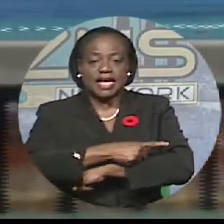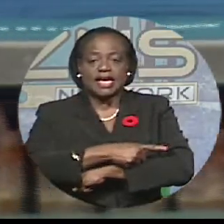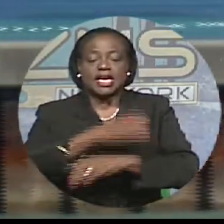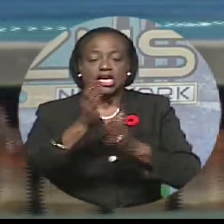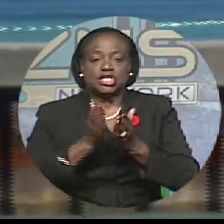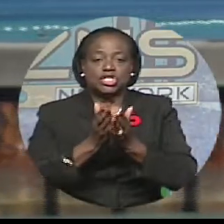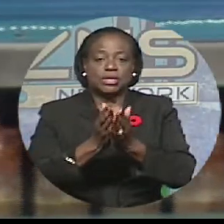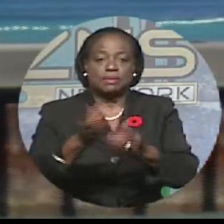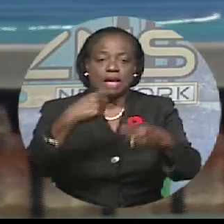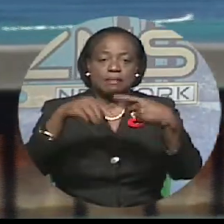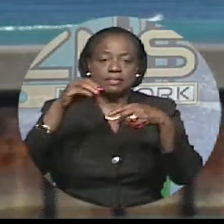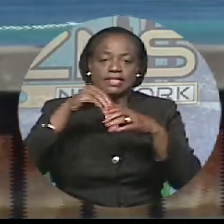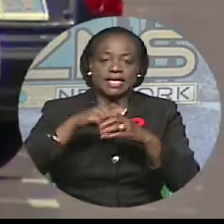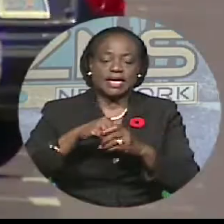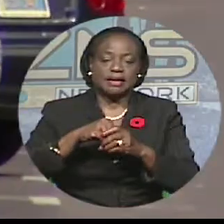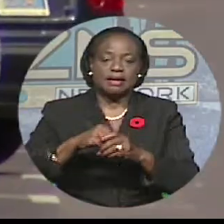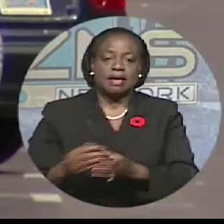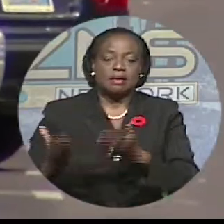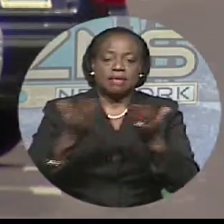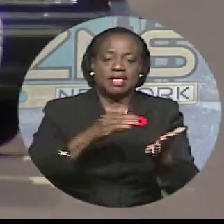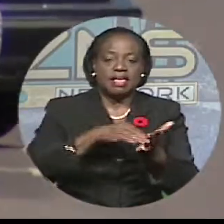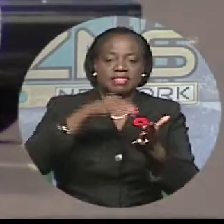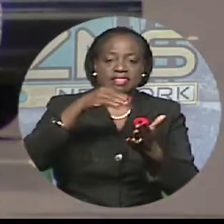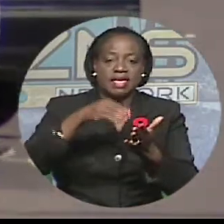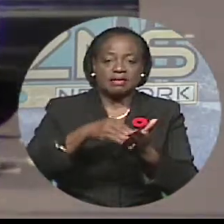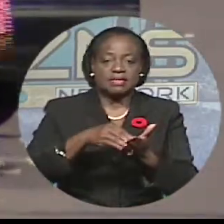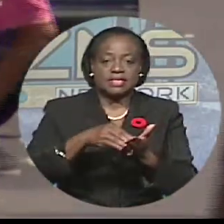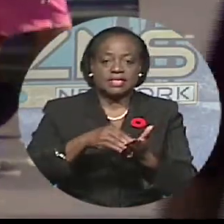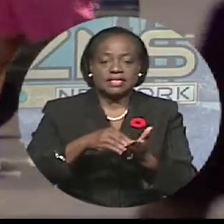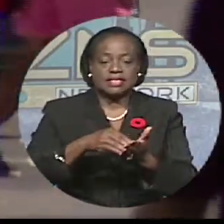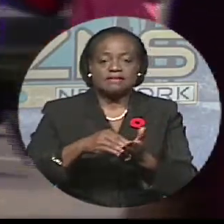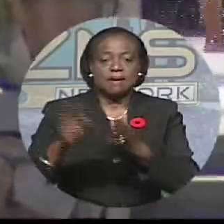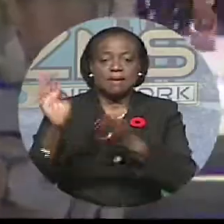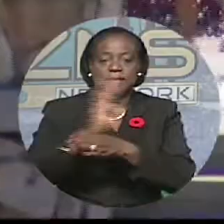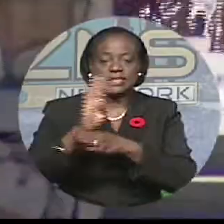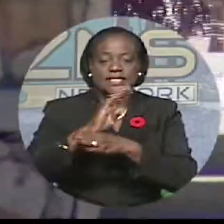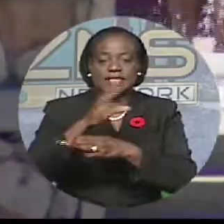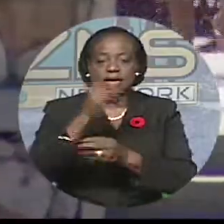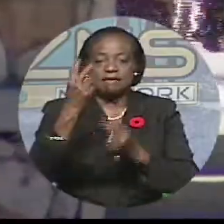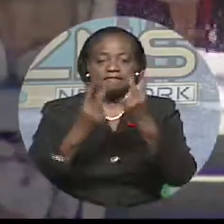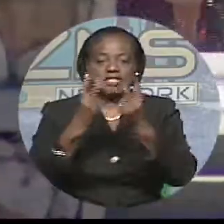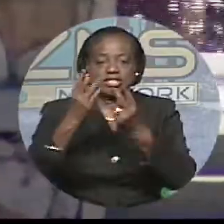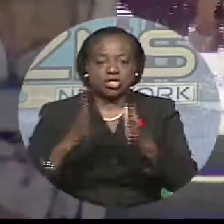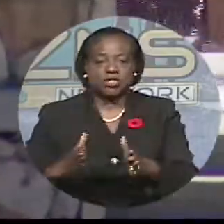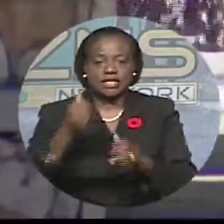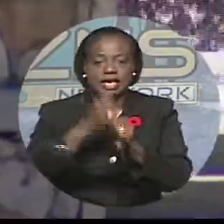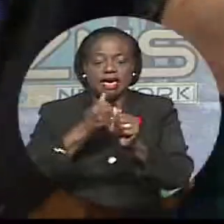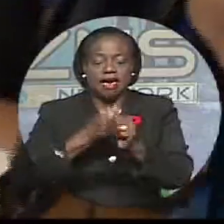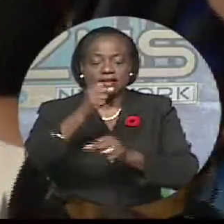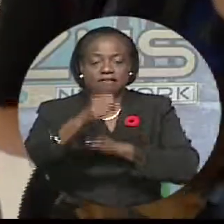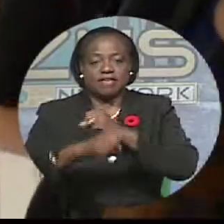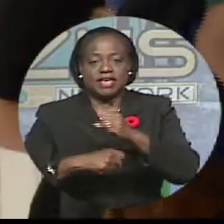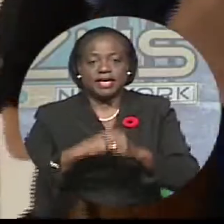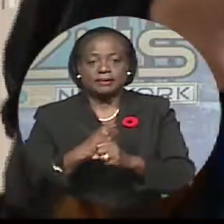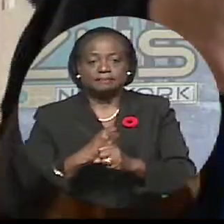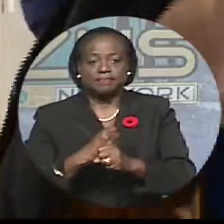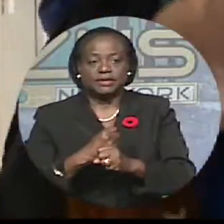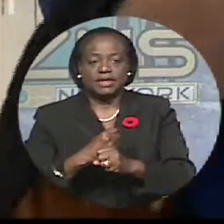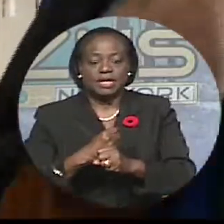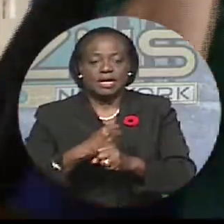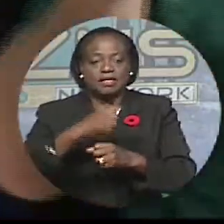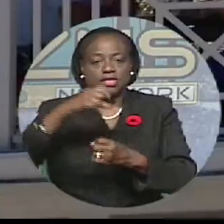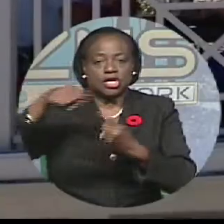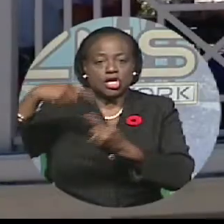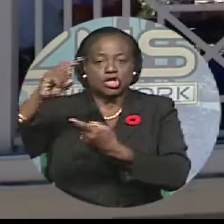that's bringing thousands of visitors, almost 3 to 4 million visitors a year coming into Bay Street. The tourism minister says attracting more visitors to our